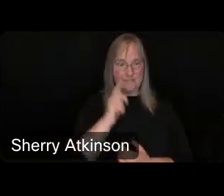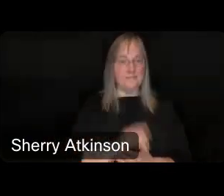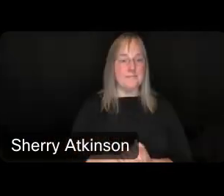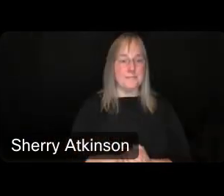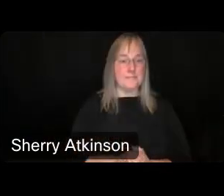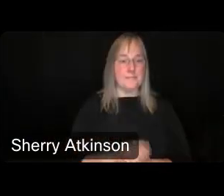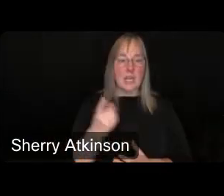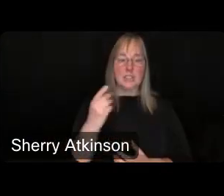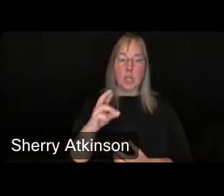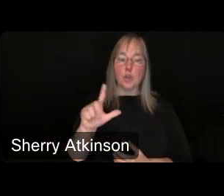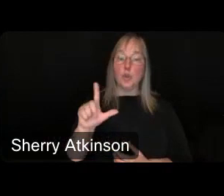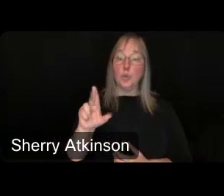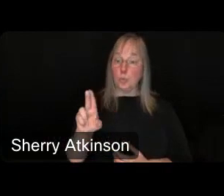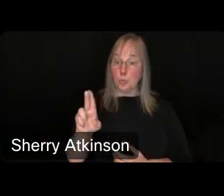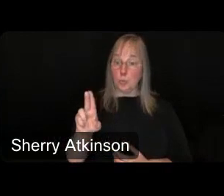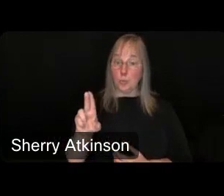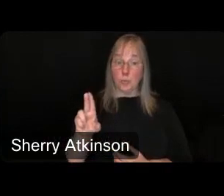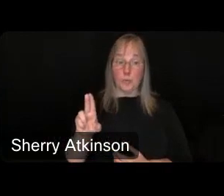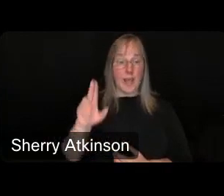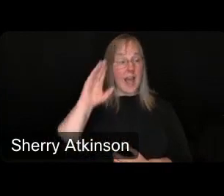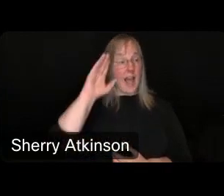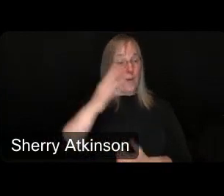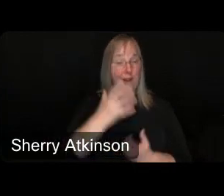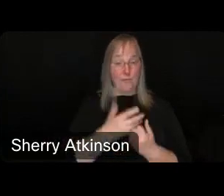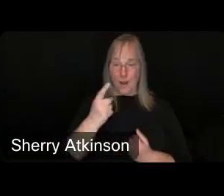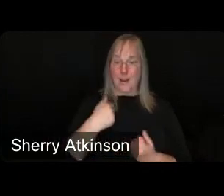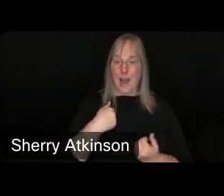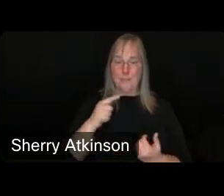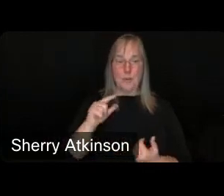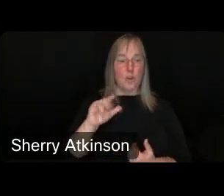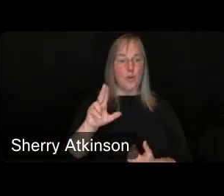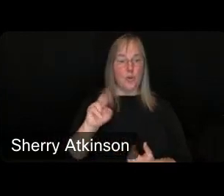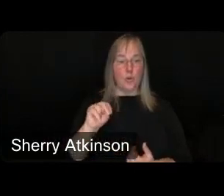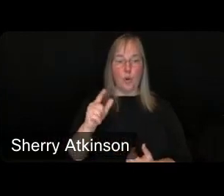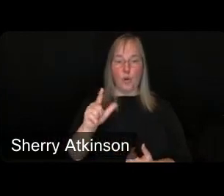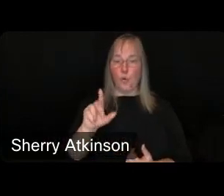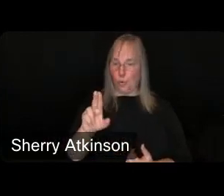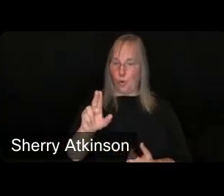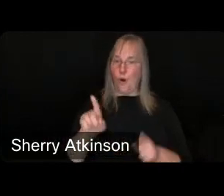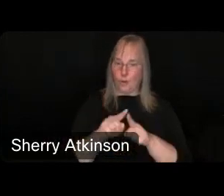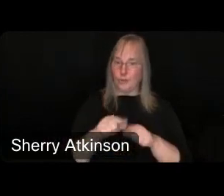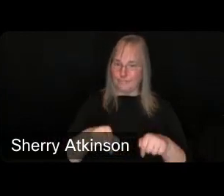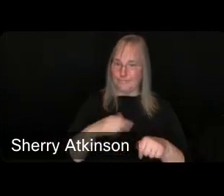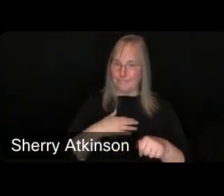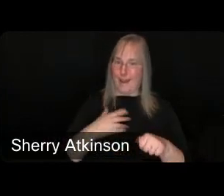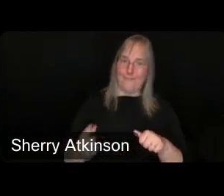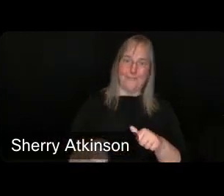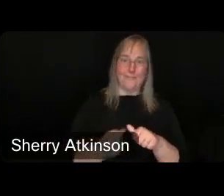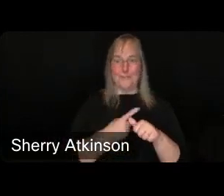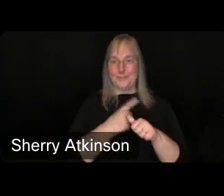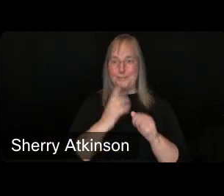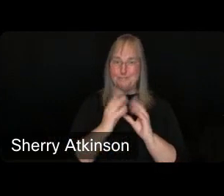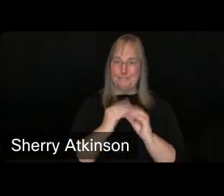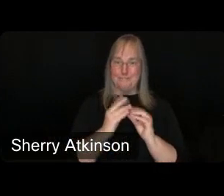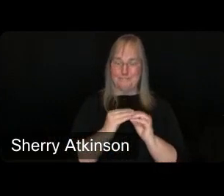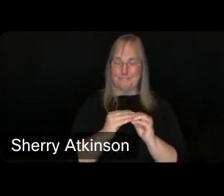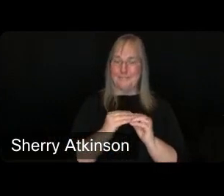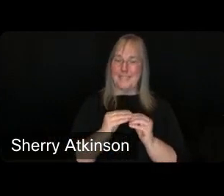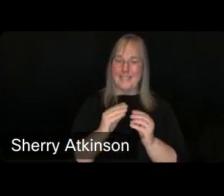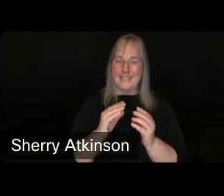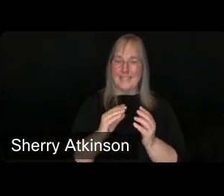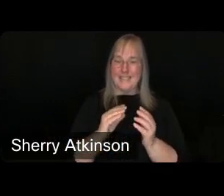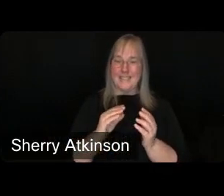Dr. Lu. Hello, everyone. I'm Yun Lu. It's also my very first meeting. Nice meeting